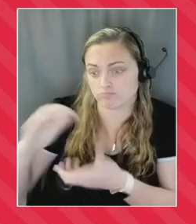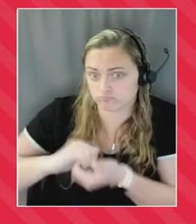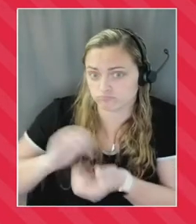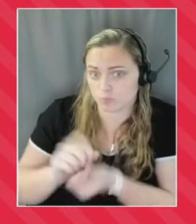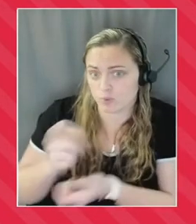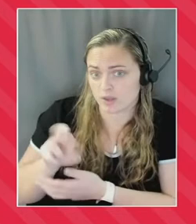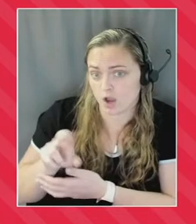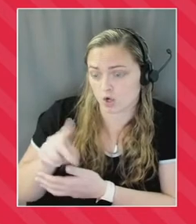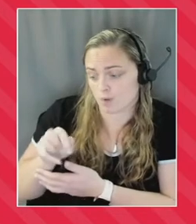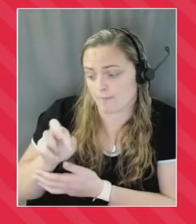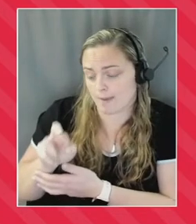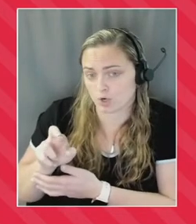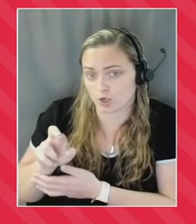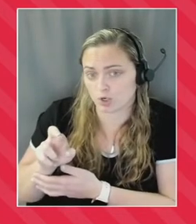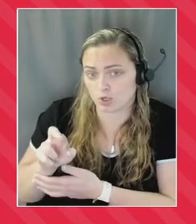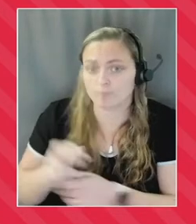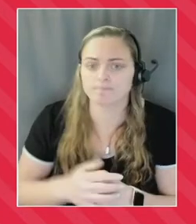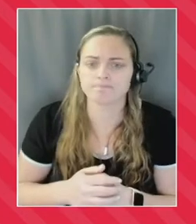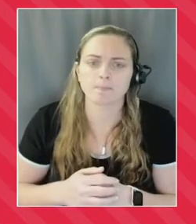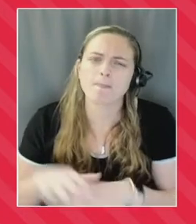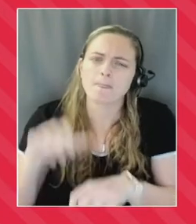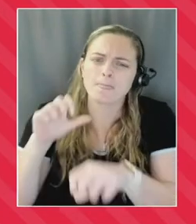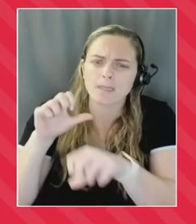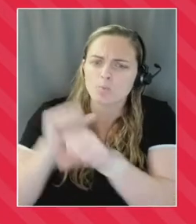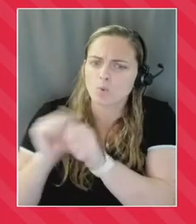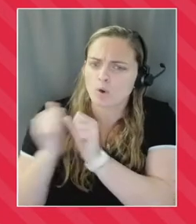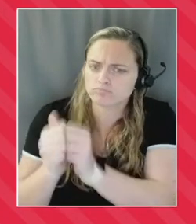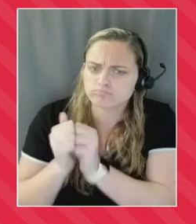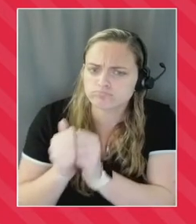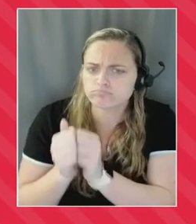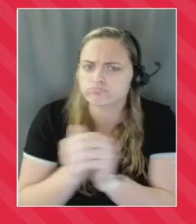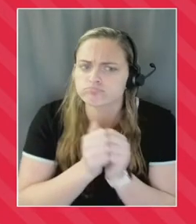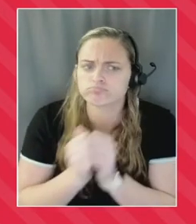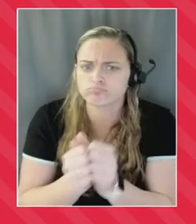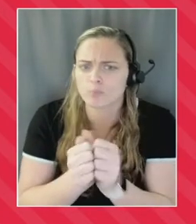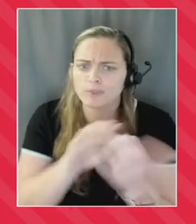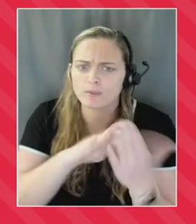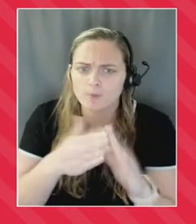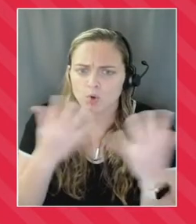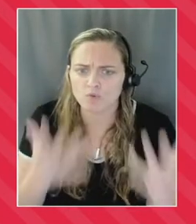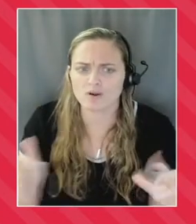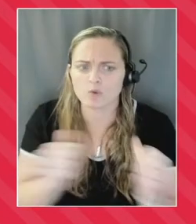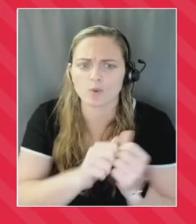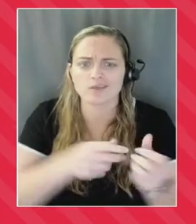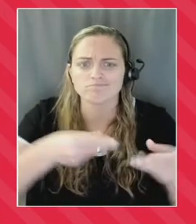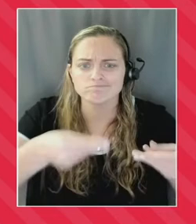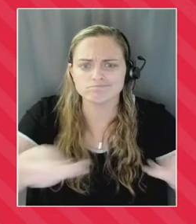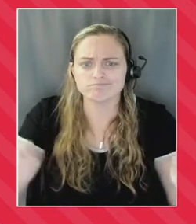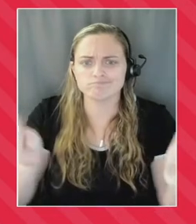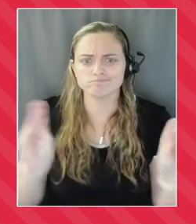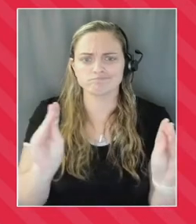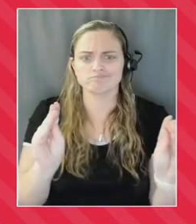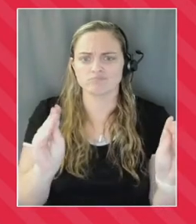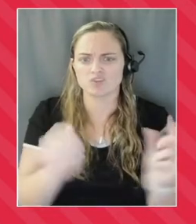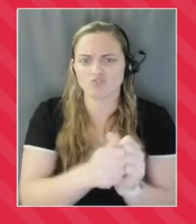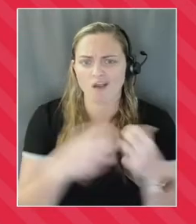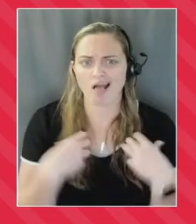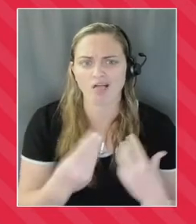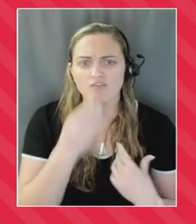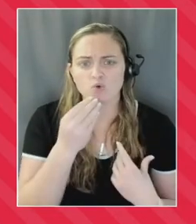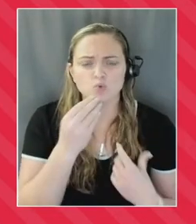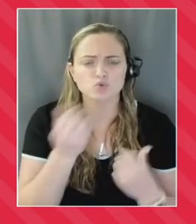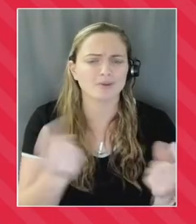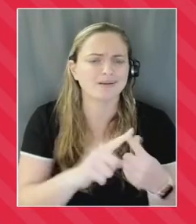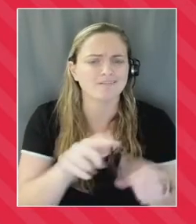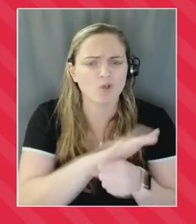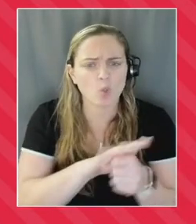activity. We already work really closely with the community in Grove Hall. You know, for example, we distribute healthy foods to hundreds of locals through a relationship